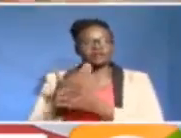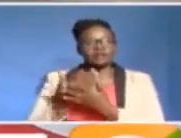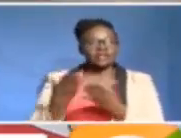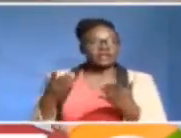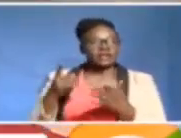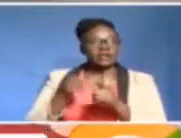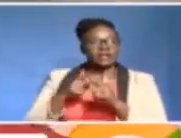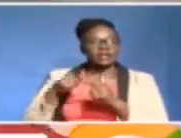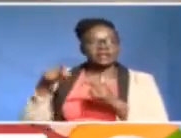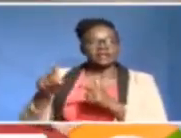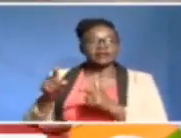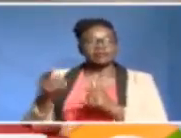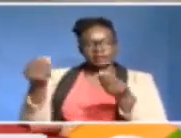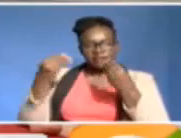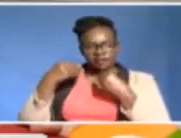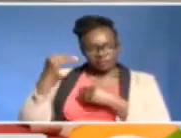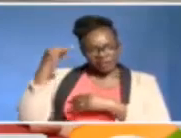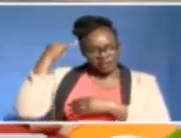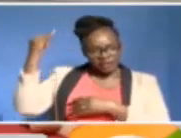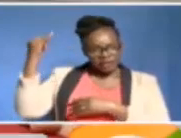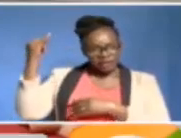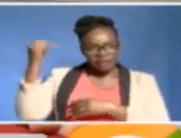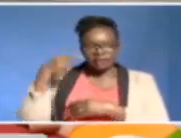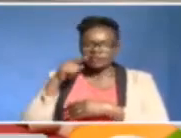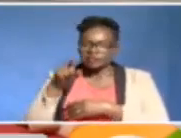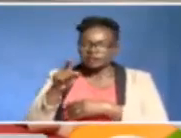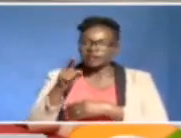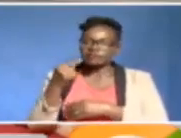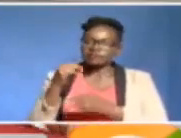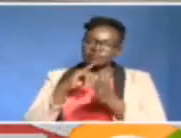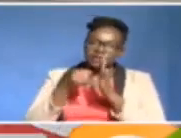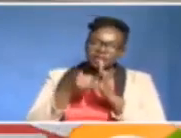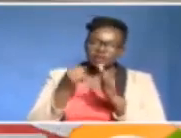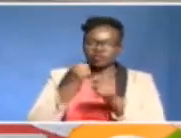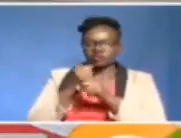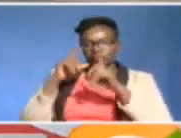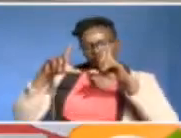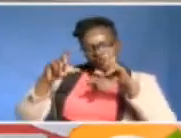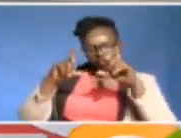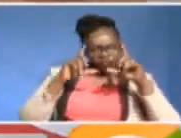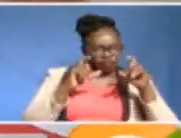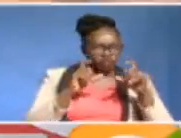gave me that idea. And she's like, but just go do pictures with a